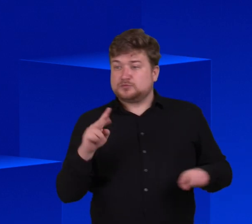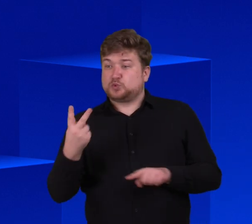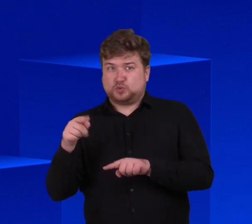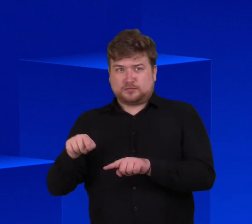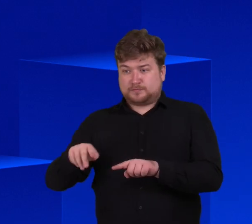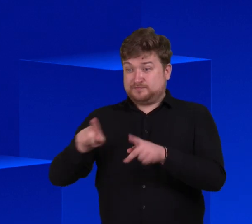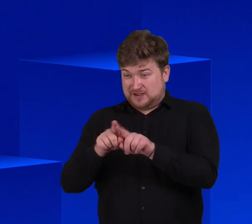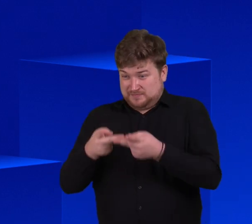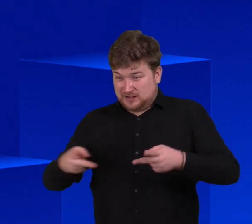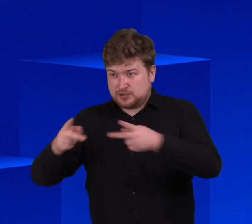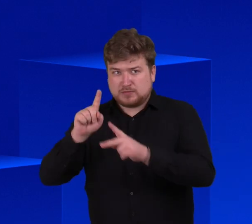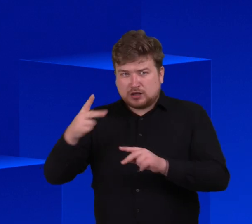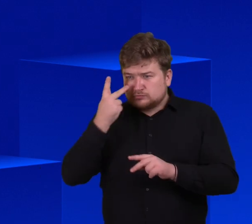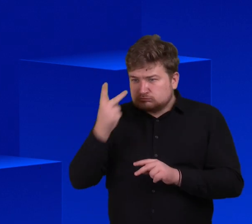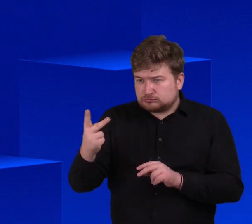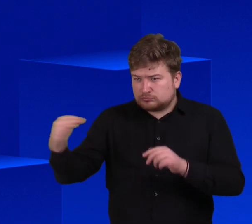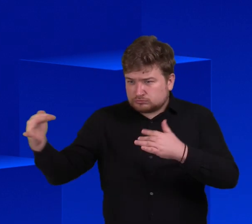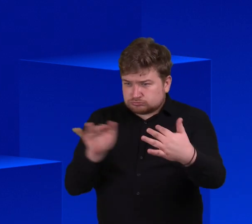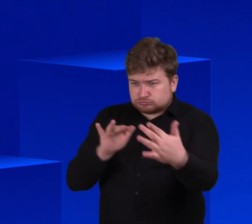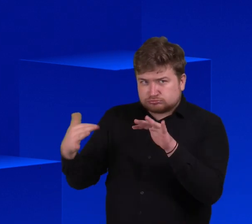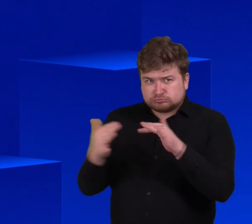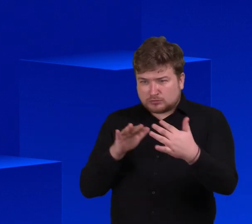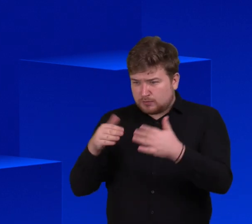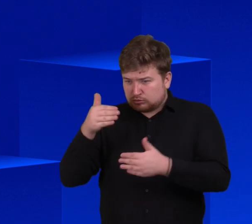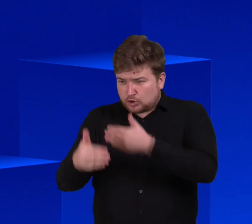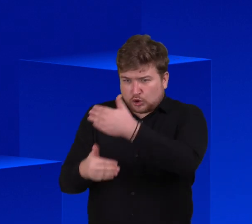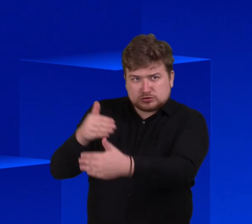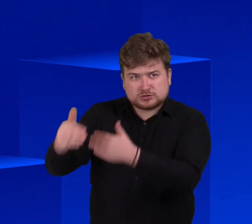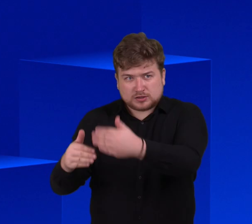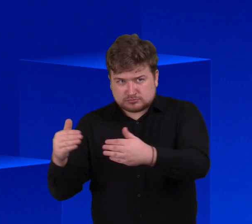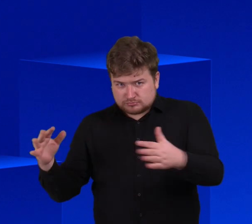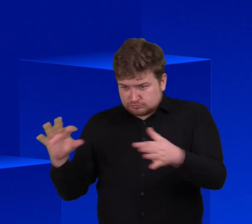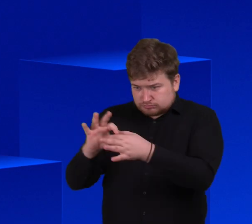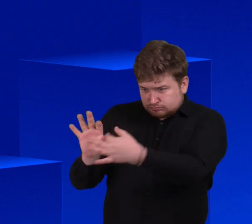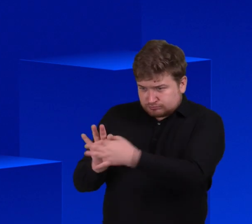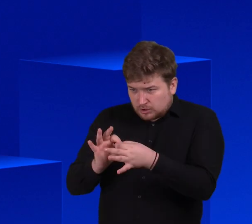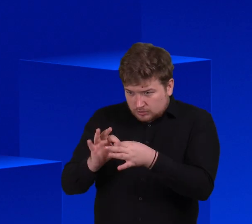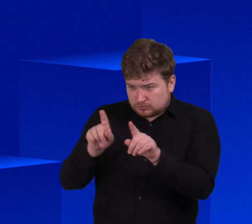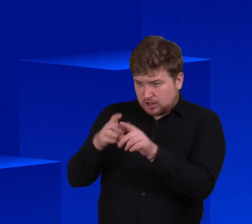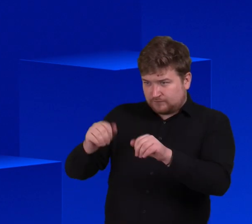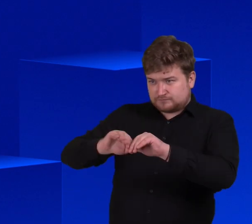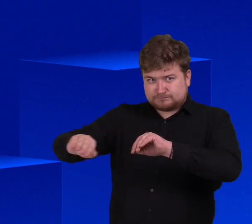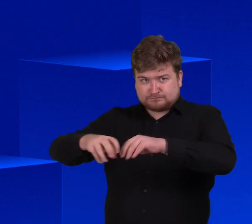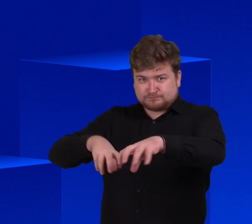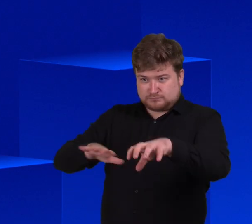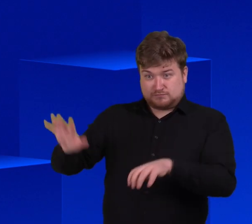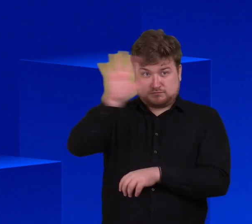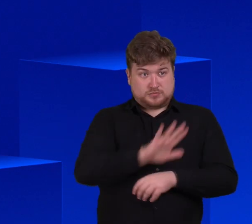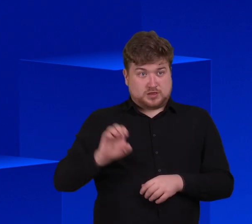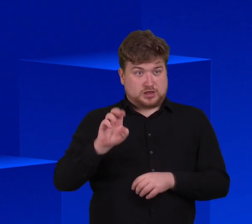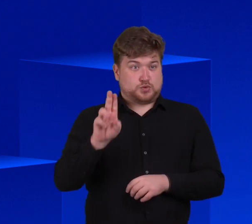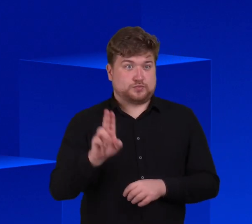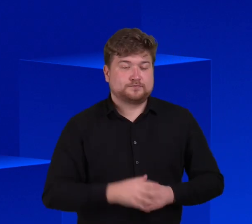disintegrating the European territories. And in the former, I dare to say, we have a few Ds